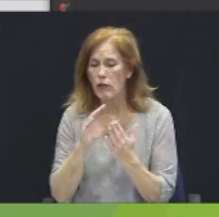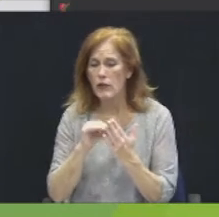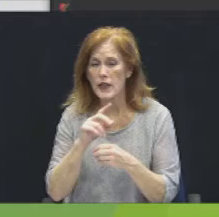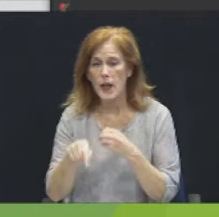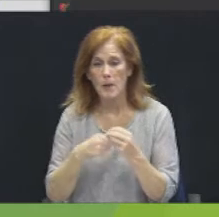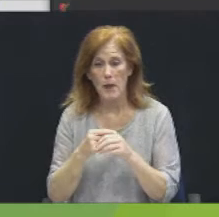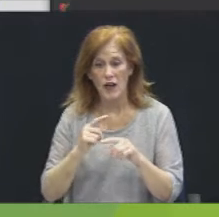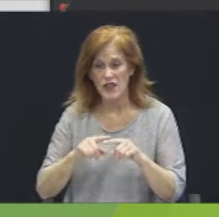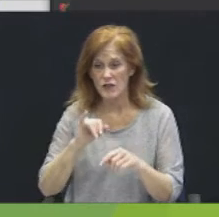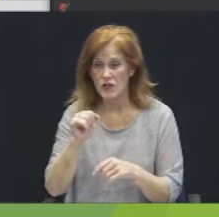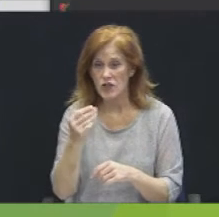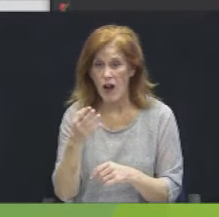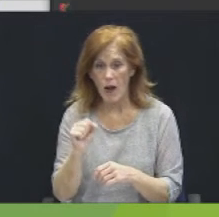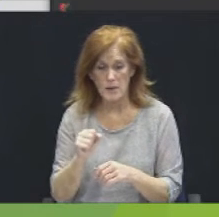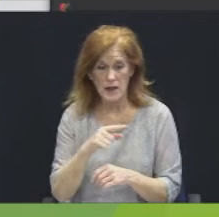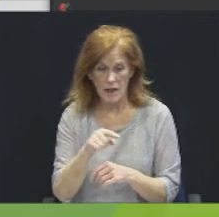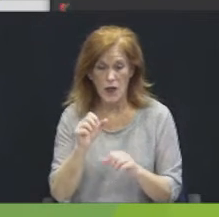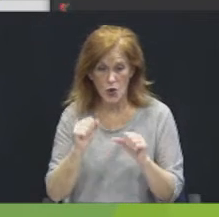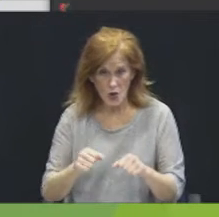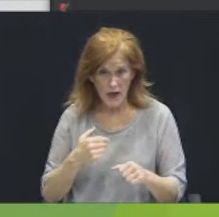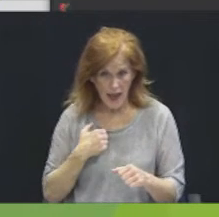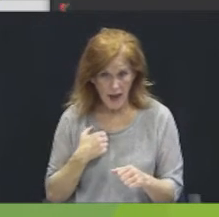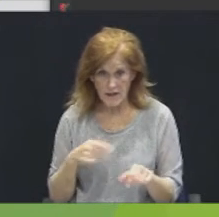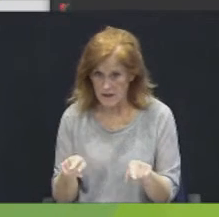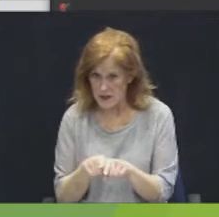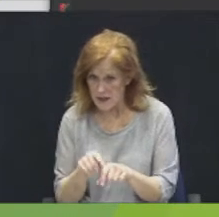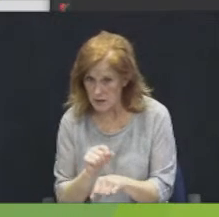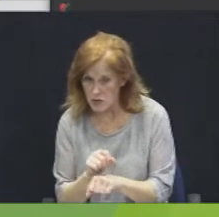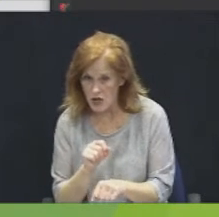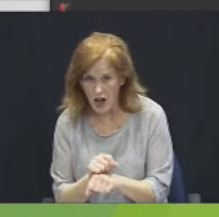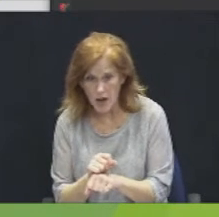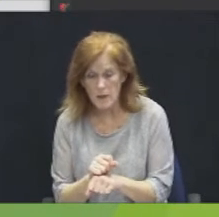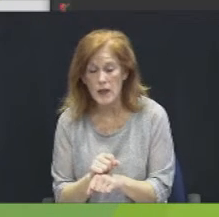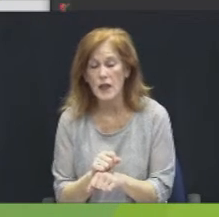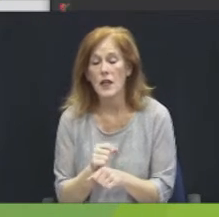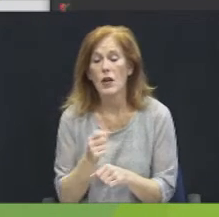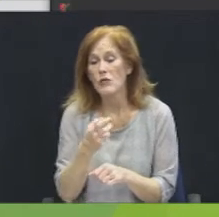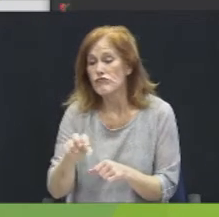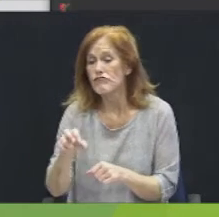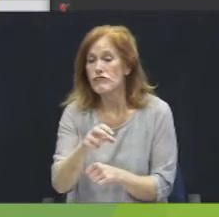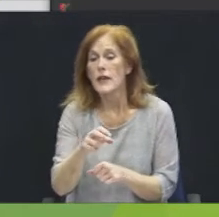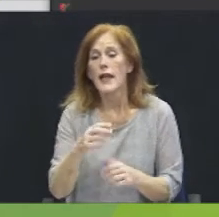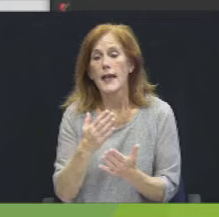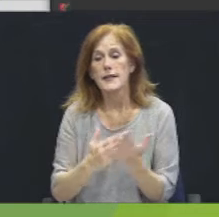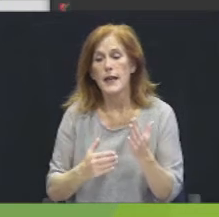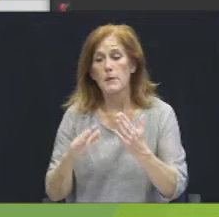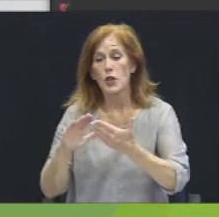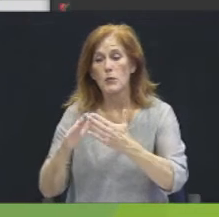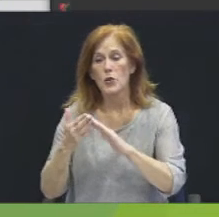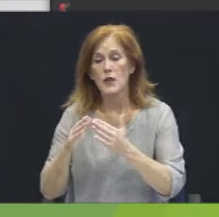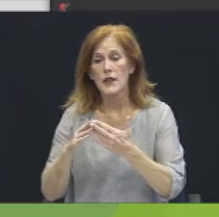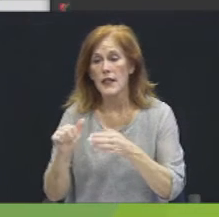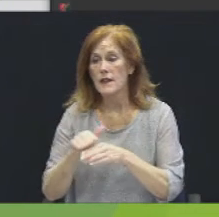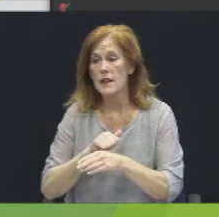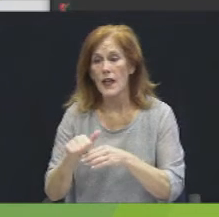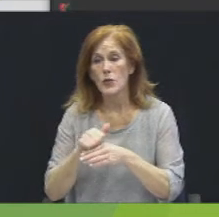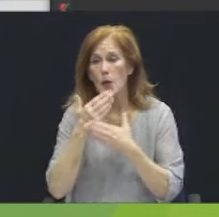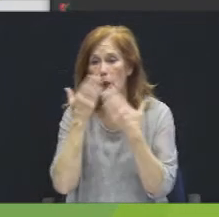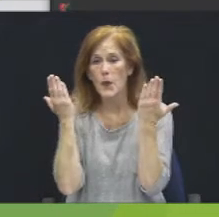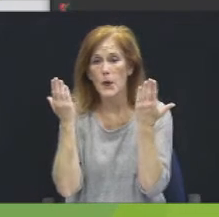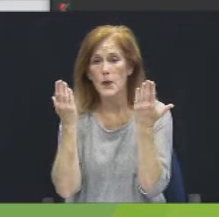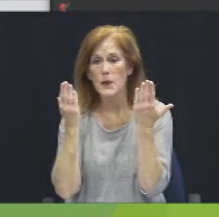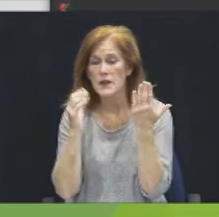different experiences that they could have, and in some of the communities, that training's just not